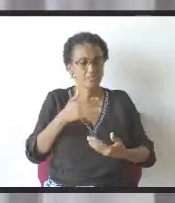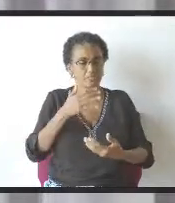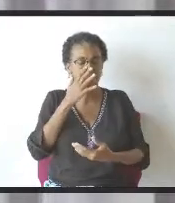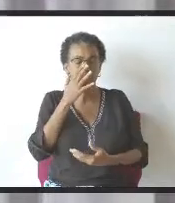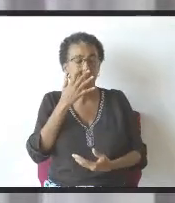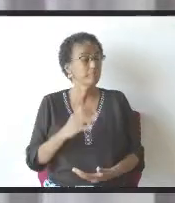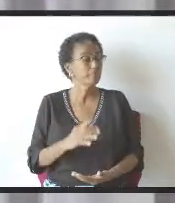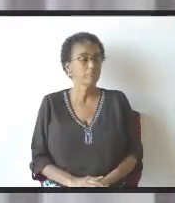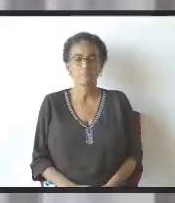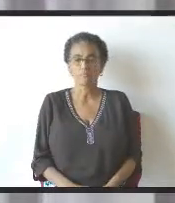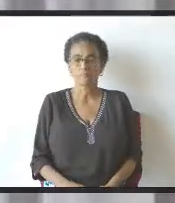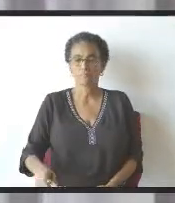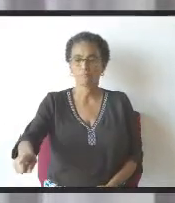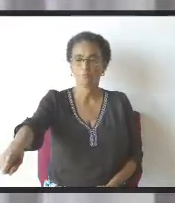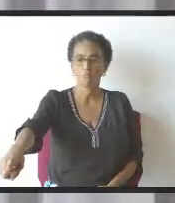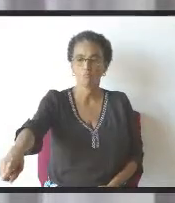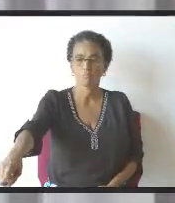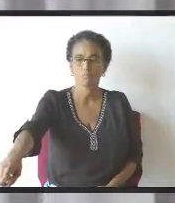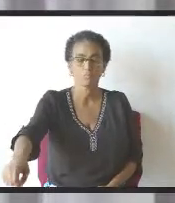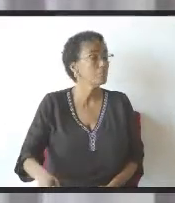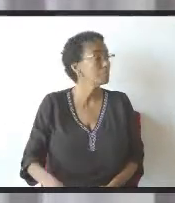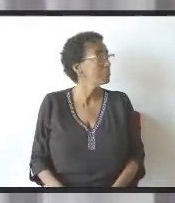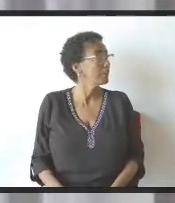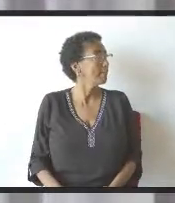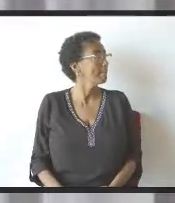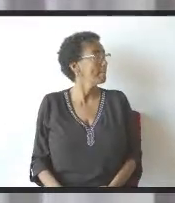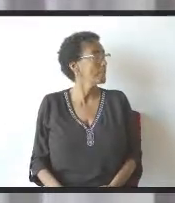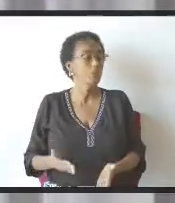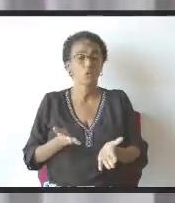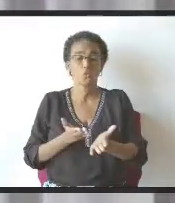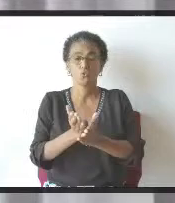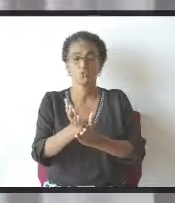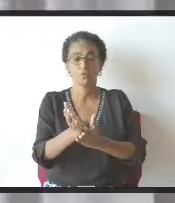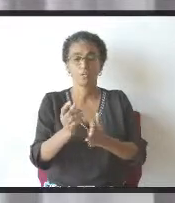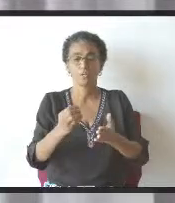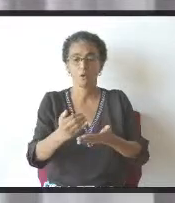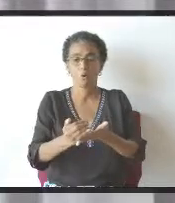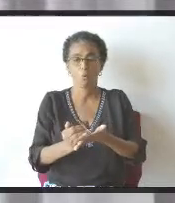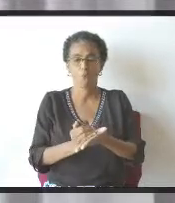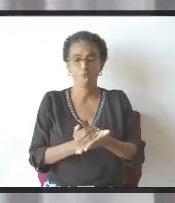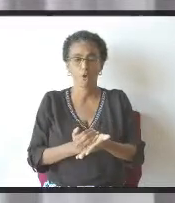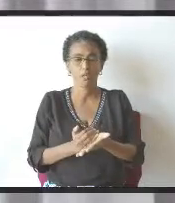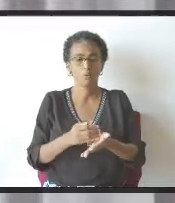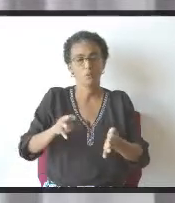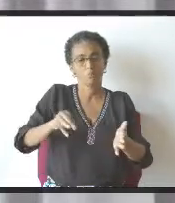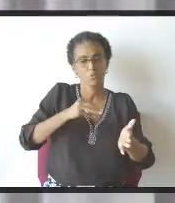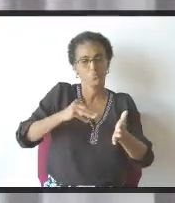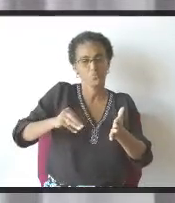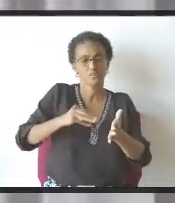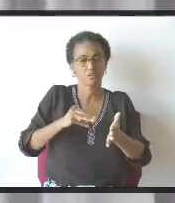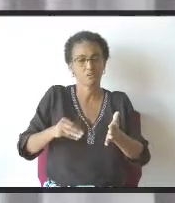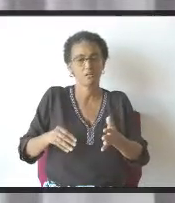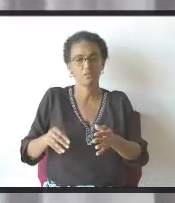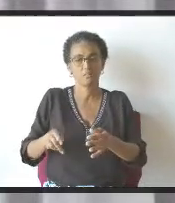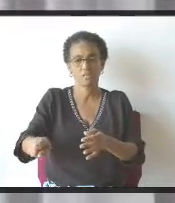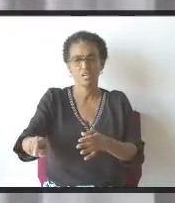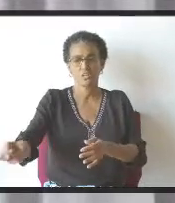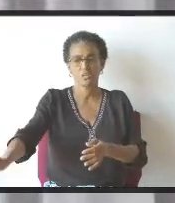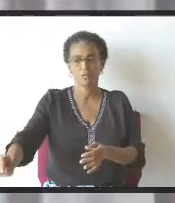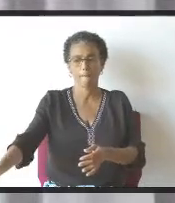here. Let me do that. During the offering, we'll have a musical interlude by our brother Lennox and